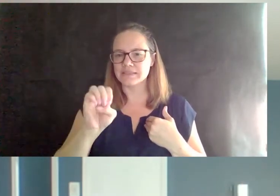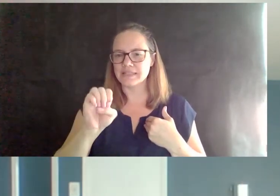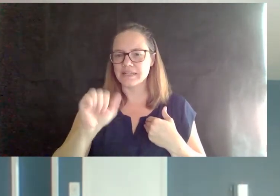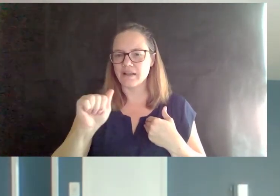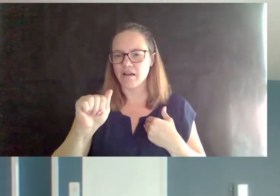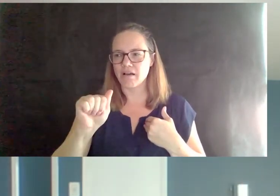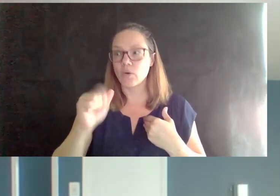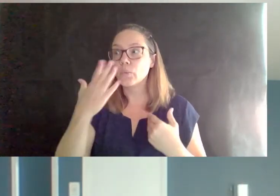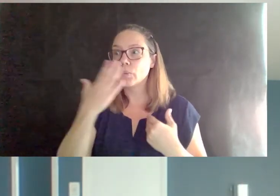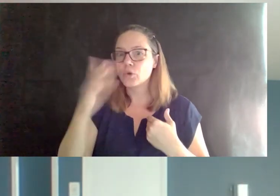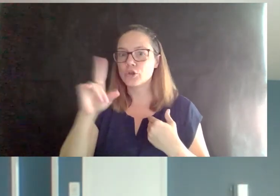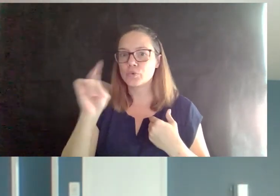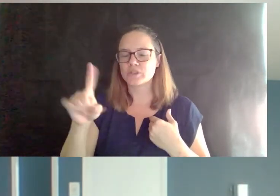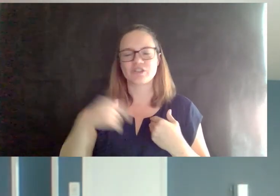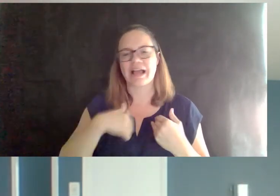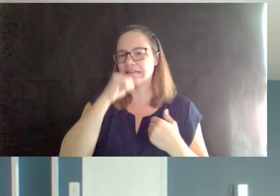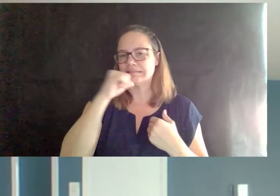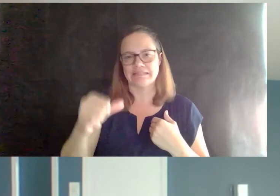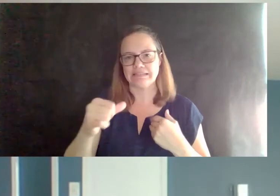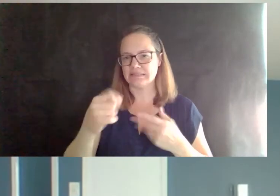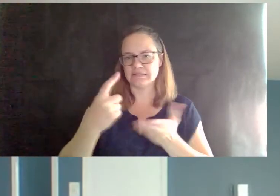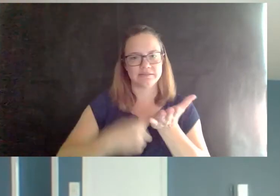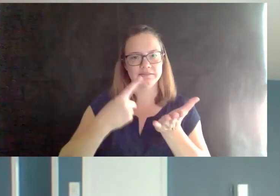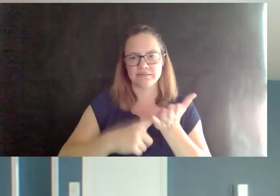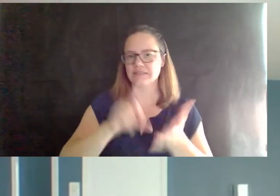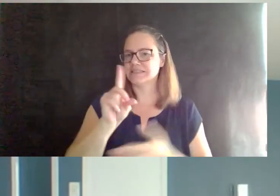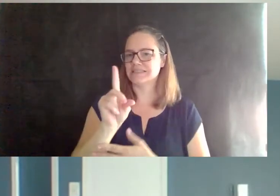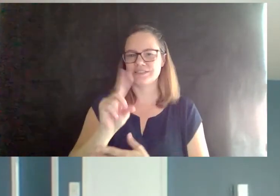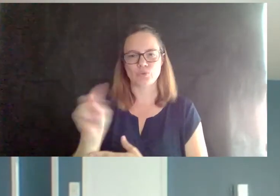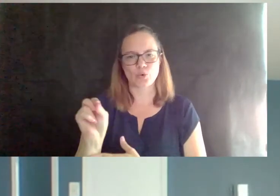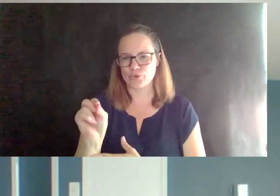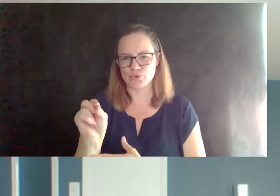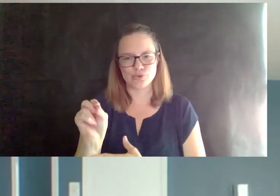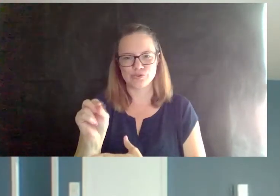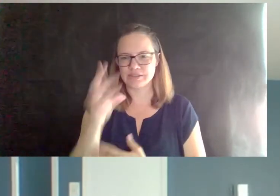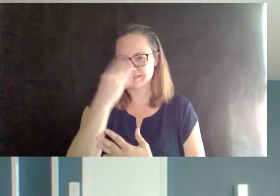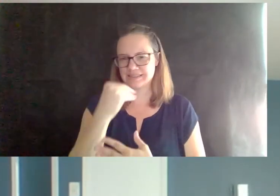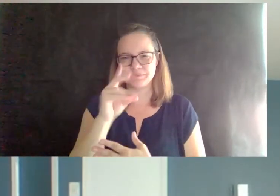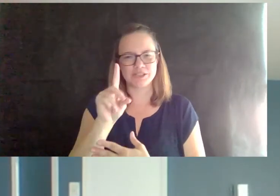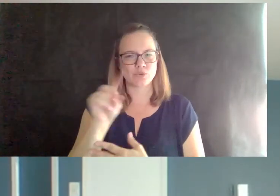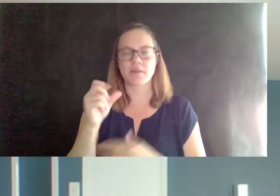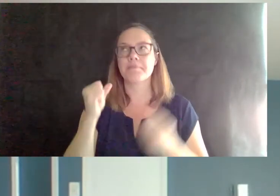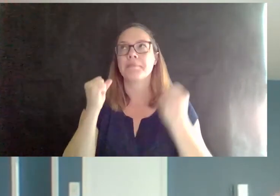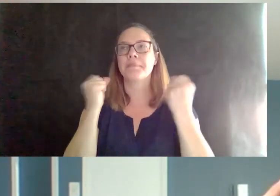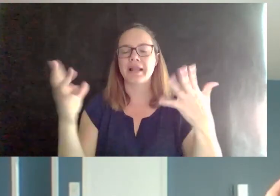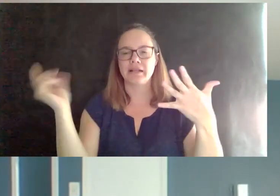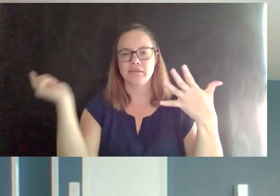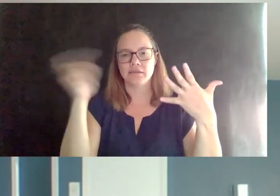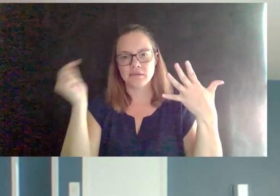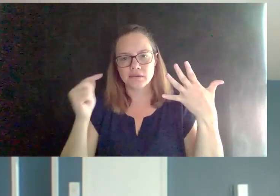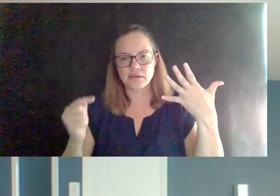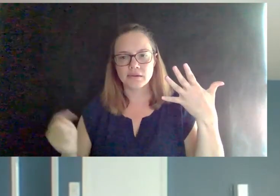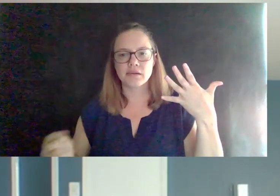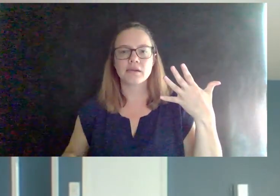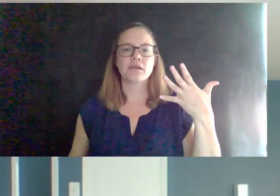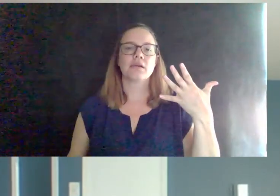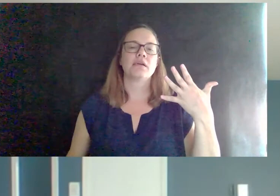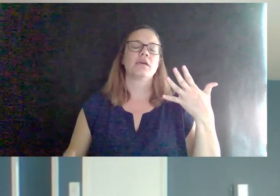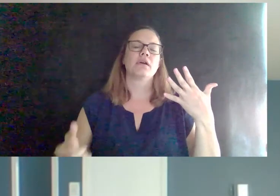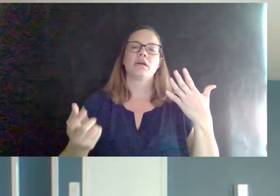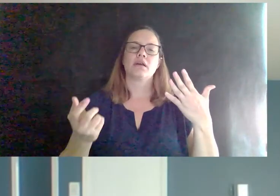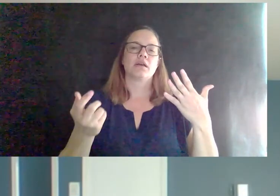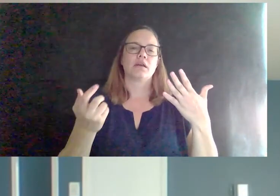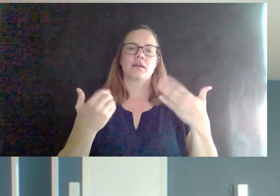Sleep apnea and I didn't talk too much about disorders because there's there's so many disorders that can fall under